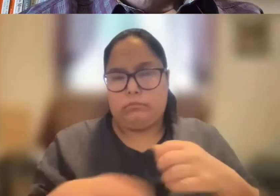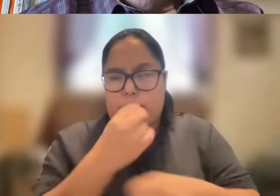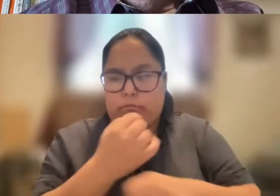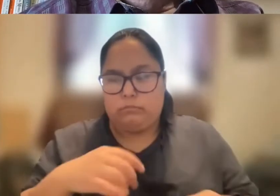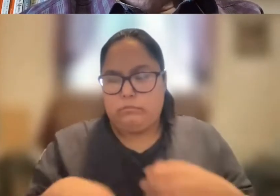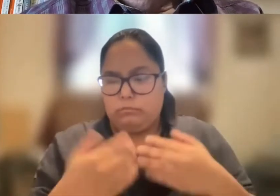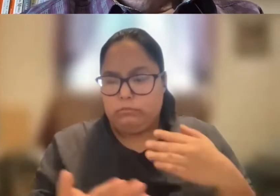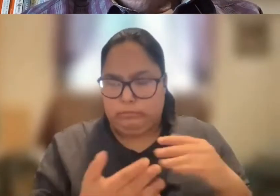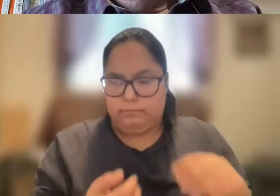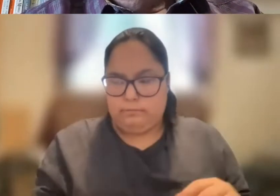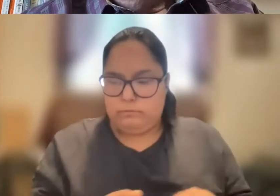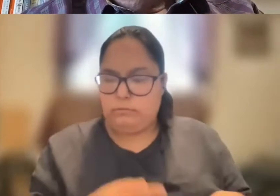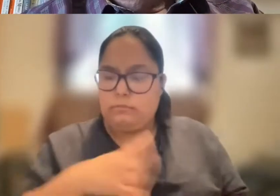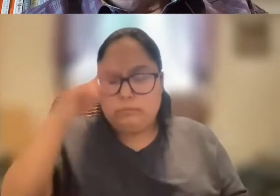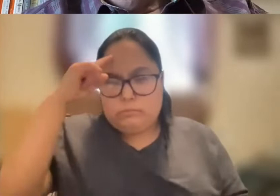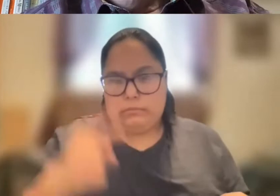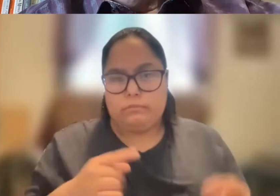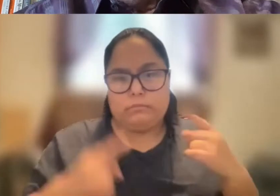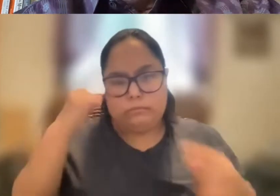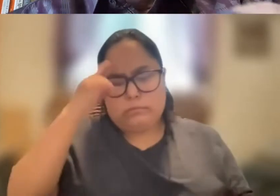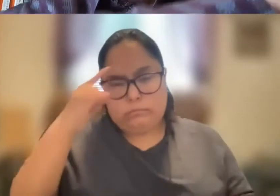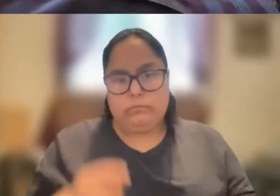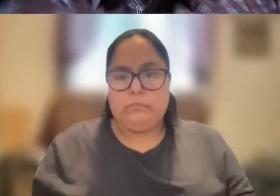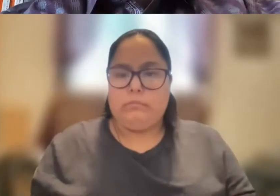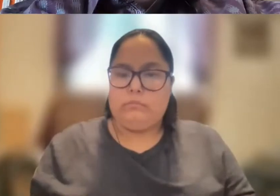ago. So I think that